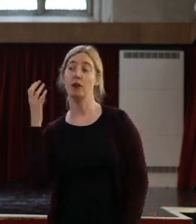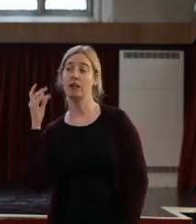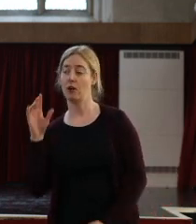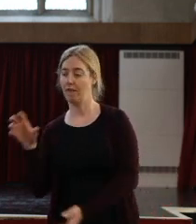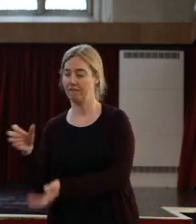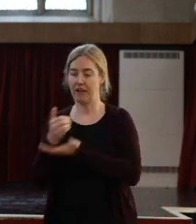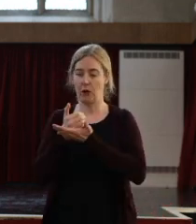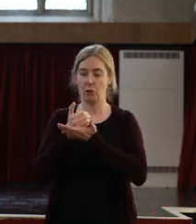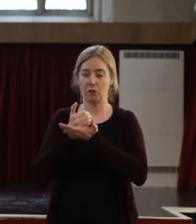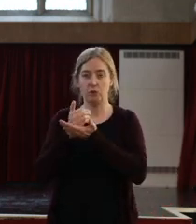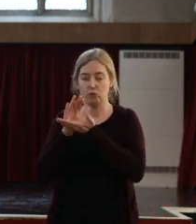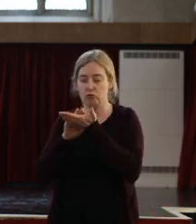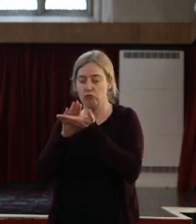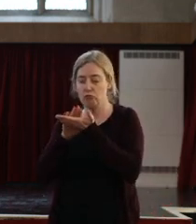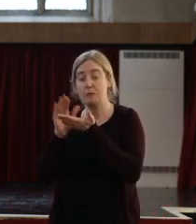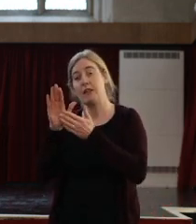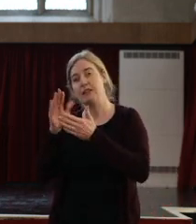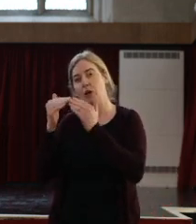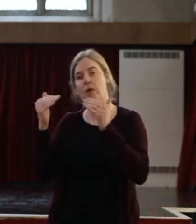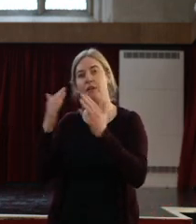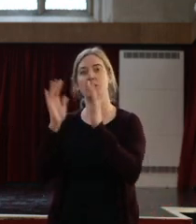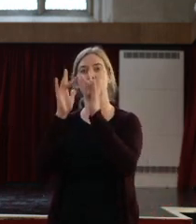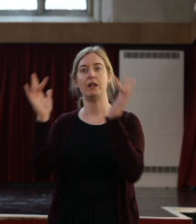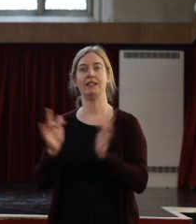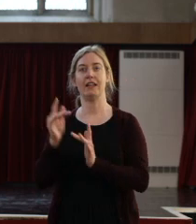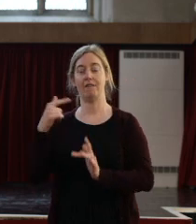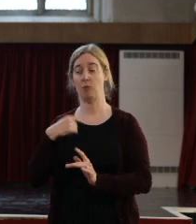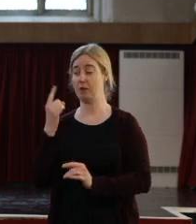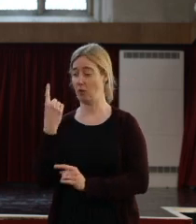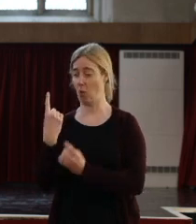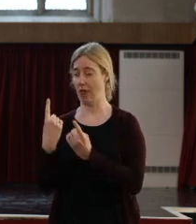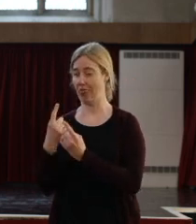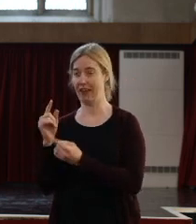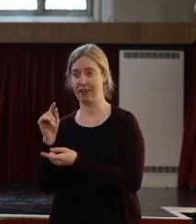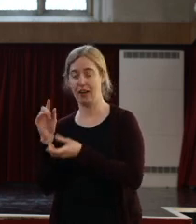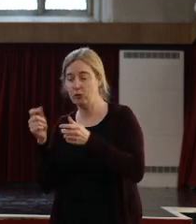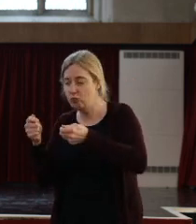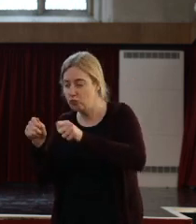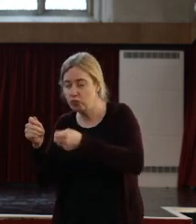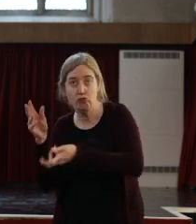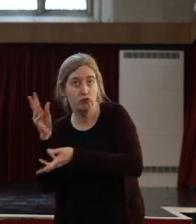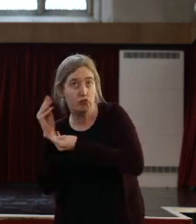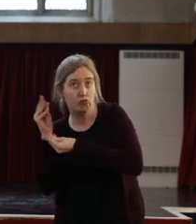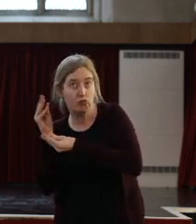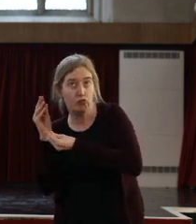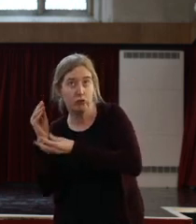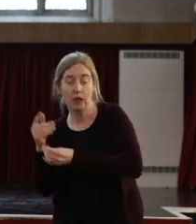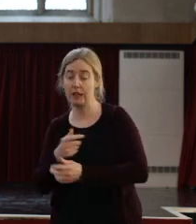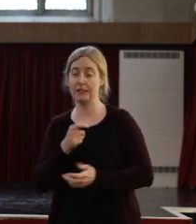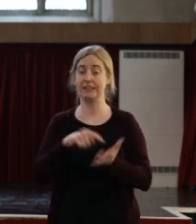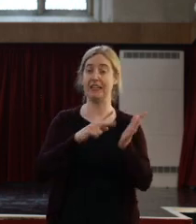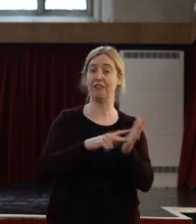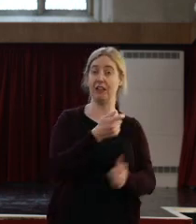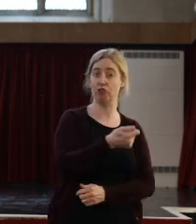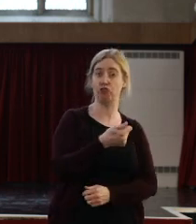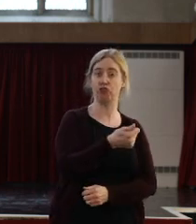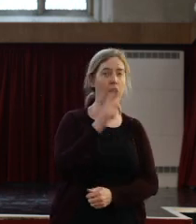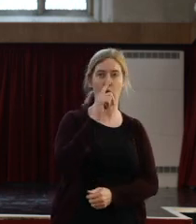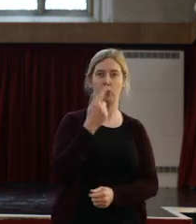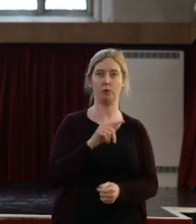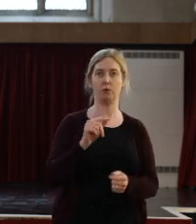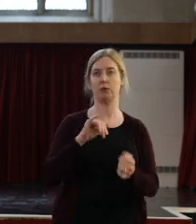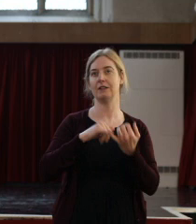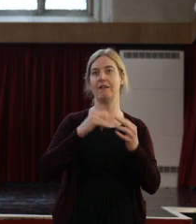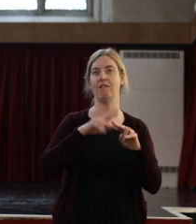found, was the internet. It was the one thing that I had control over. I didn't have control over the TV or anything else in the house, but I had this radio in my